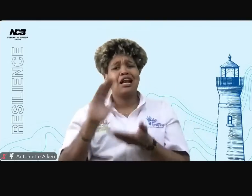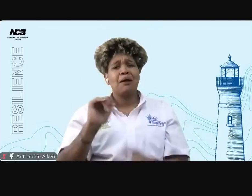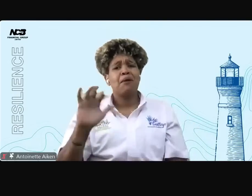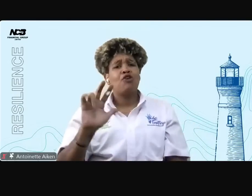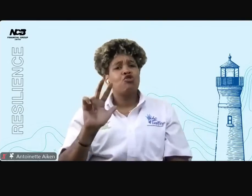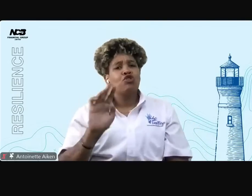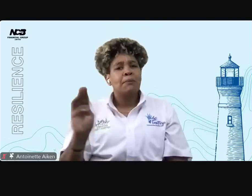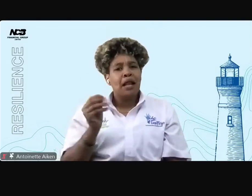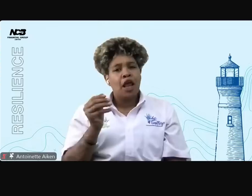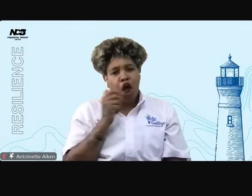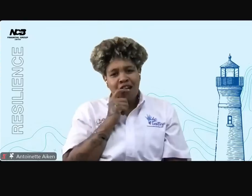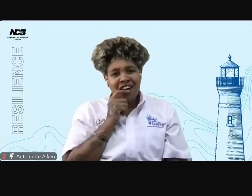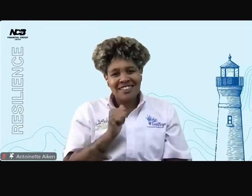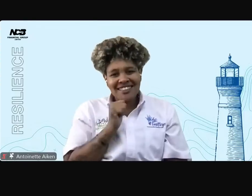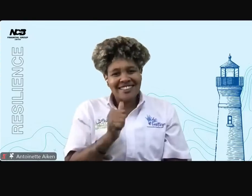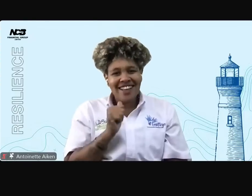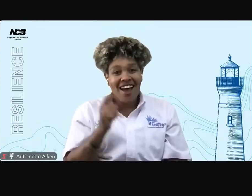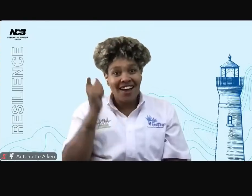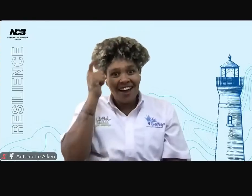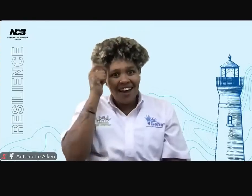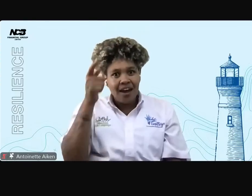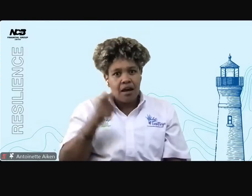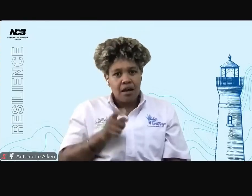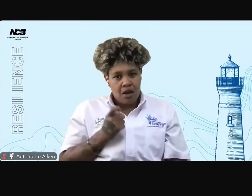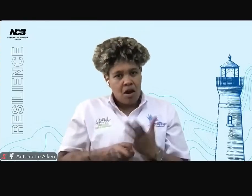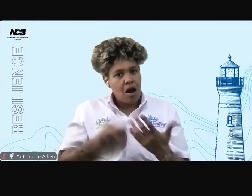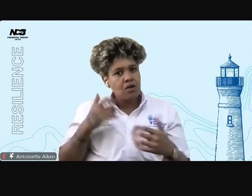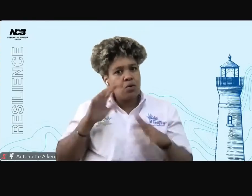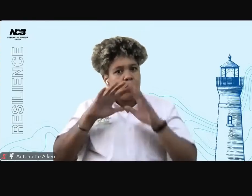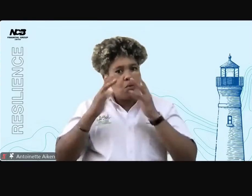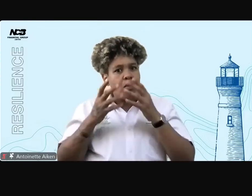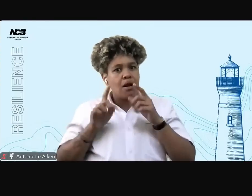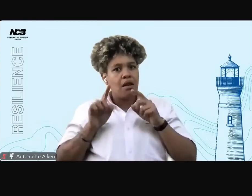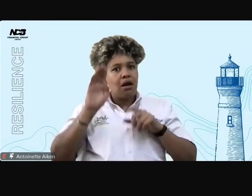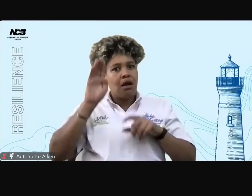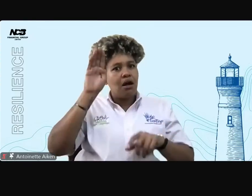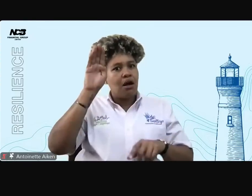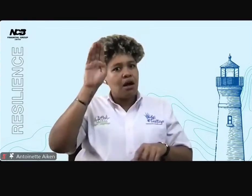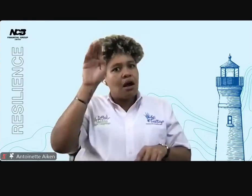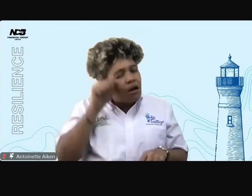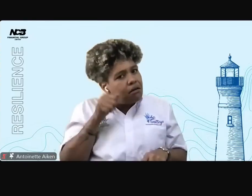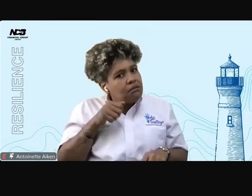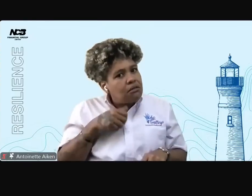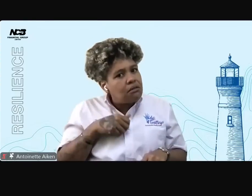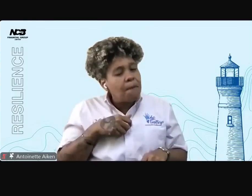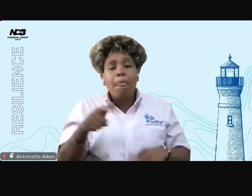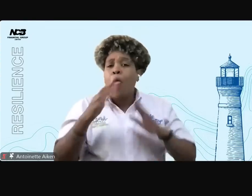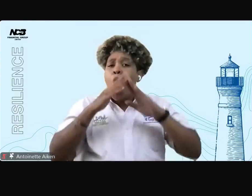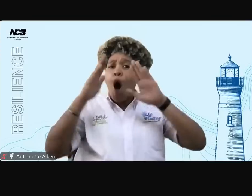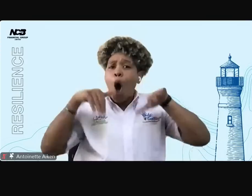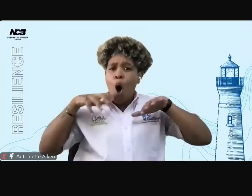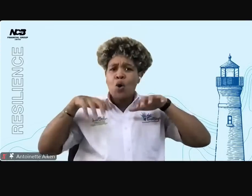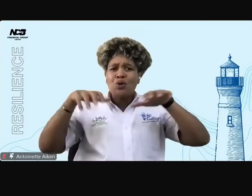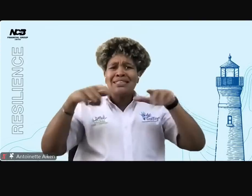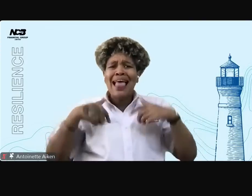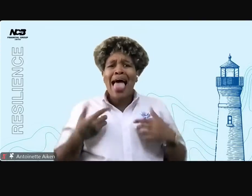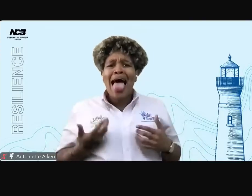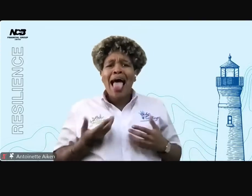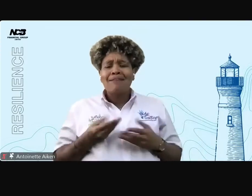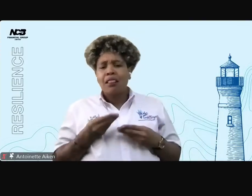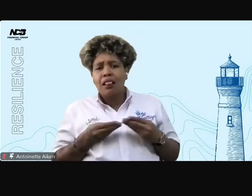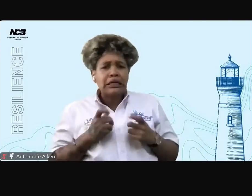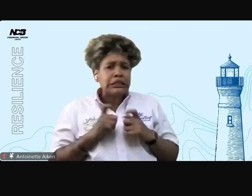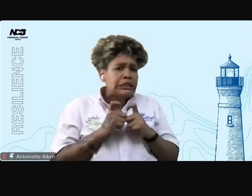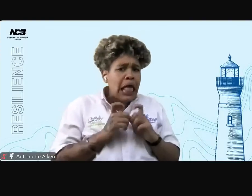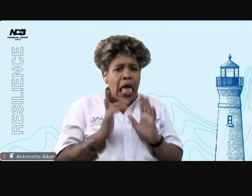billion, notwithstanding inflation. Just as households have had to adapt, NCB